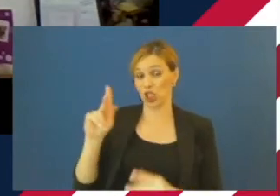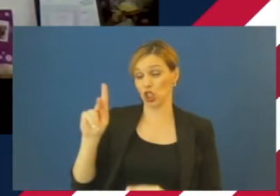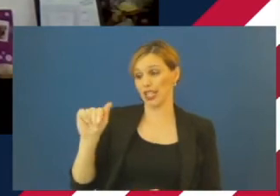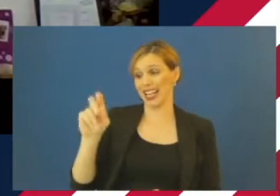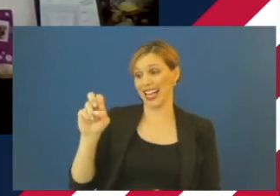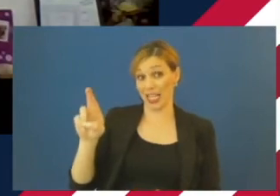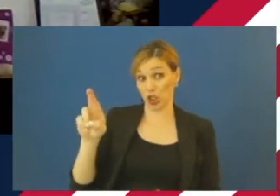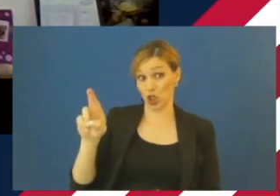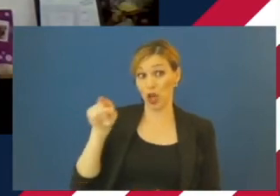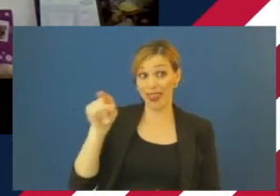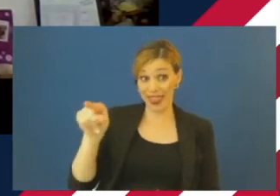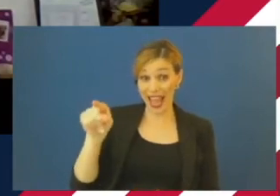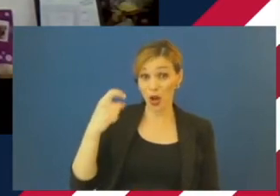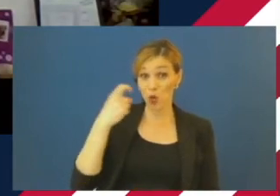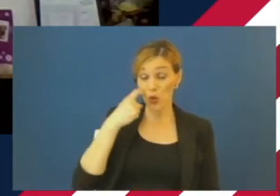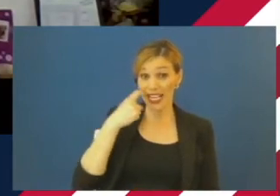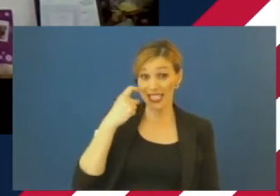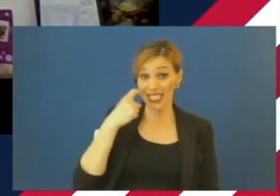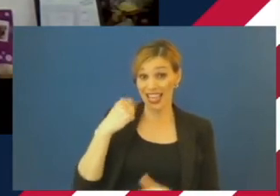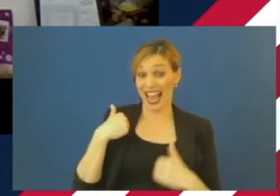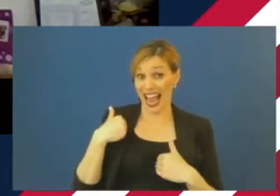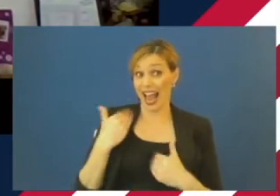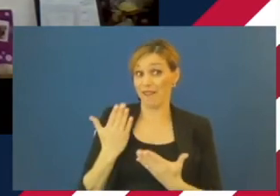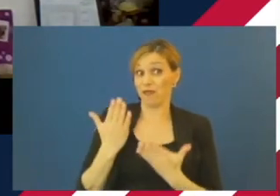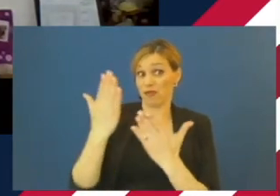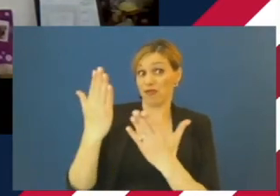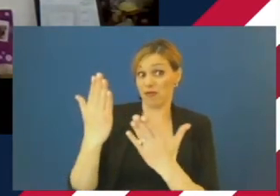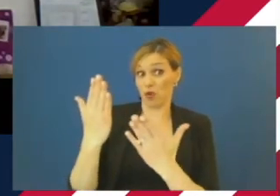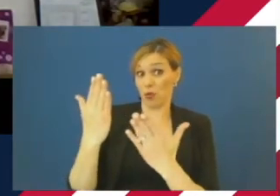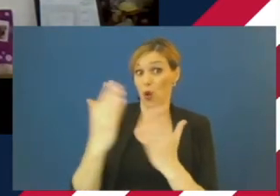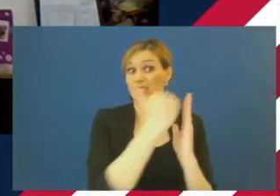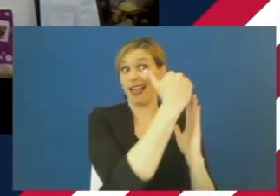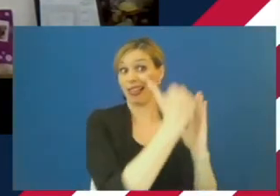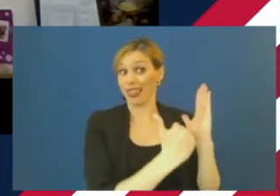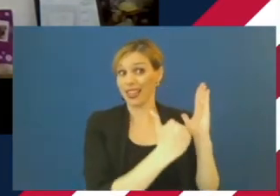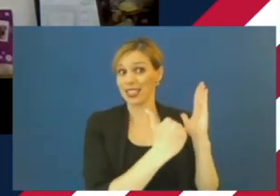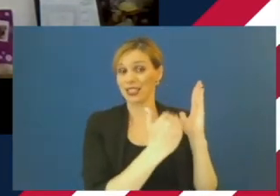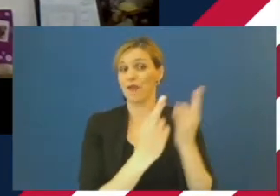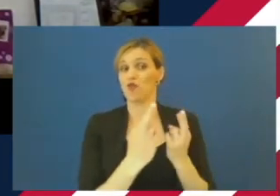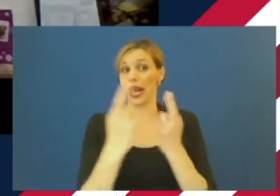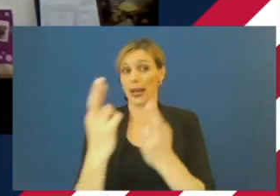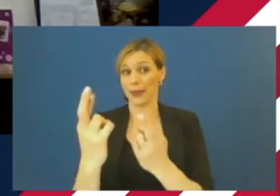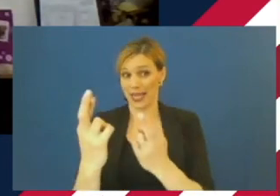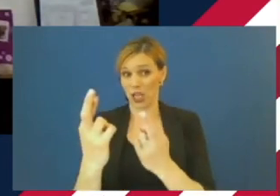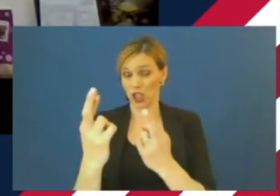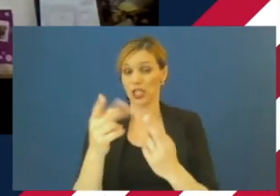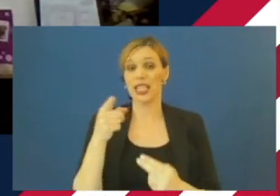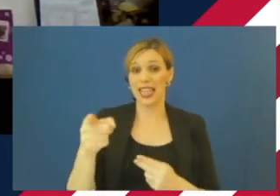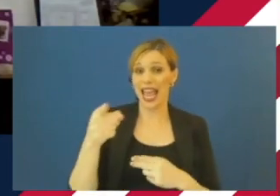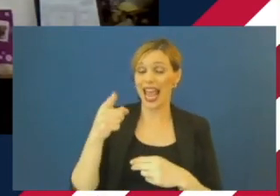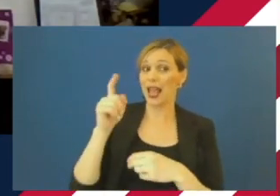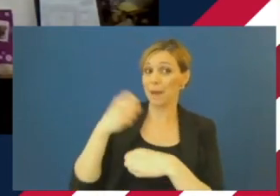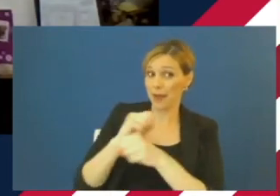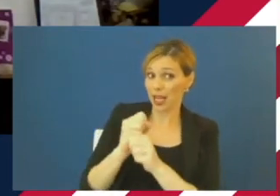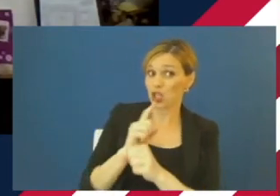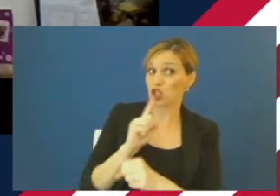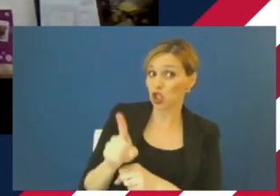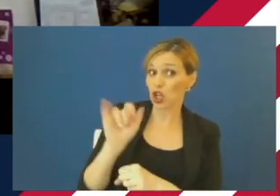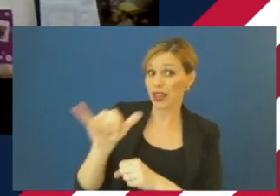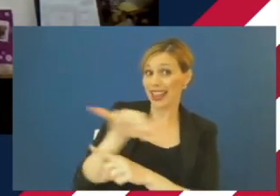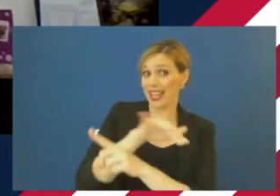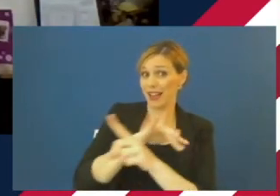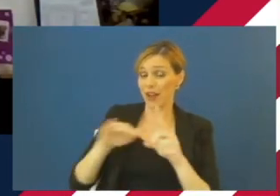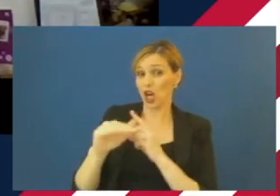would really move us forward in terms of establishing things like clean energy and making sure that environmental justice is weaved in every